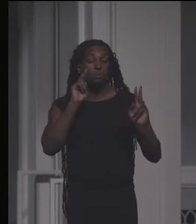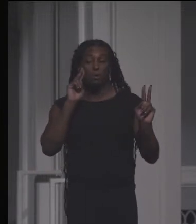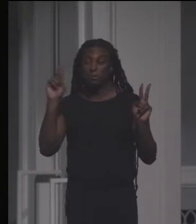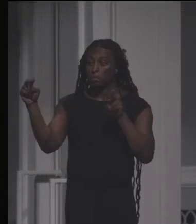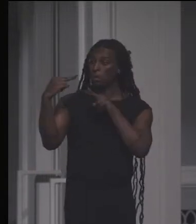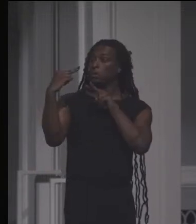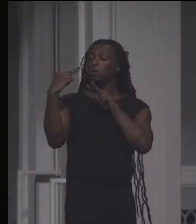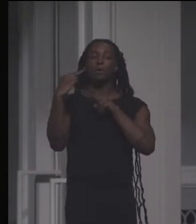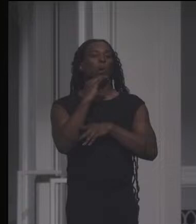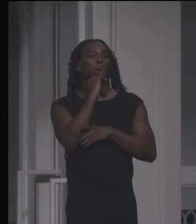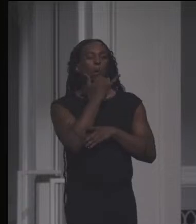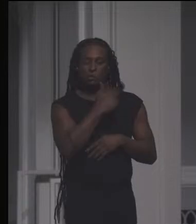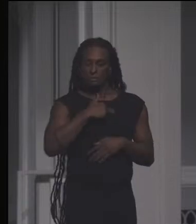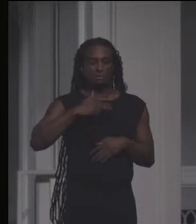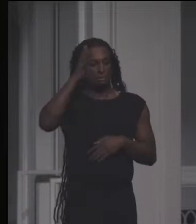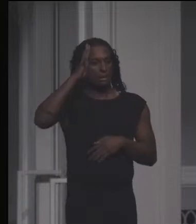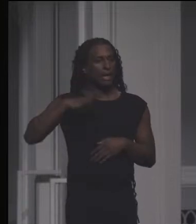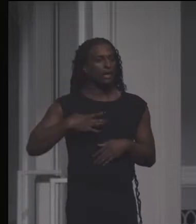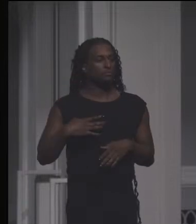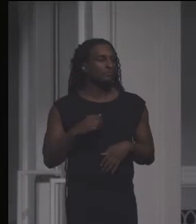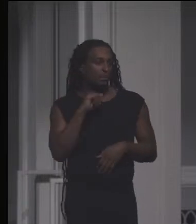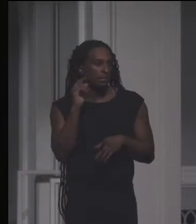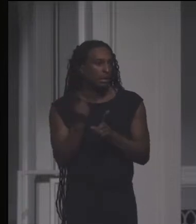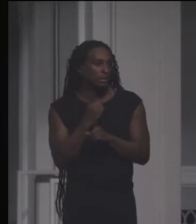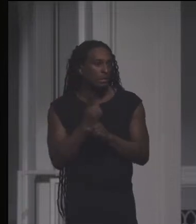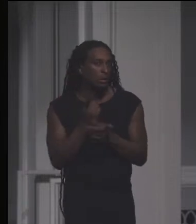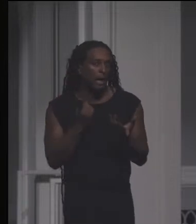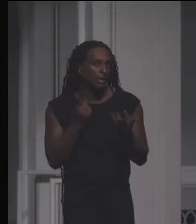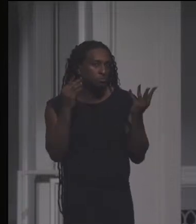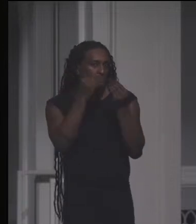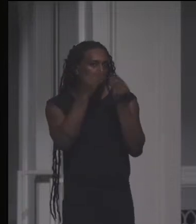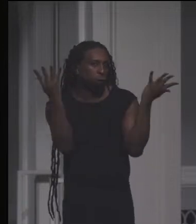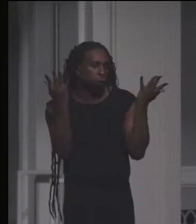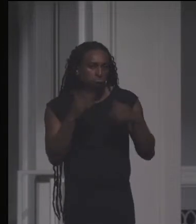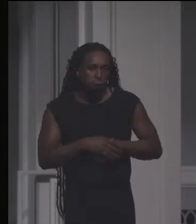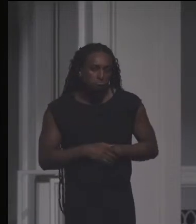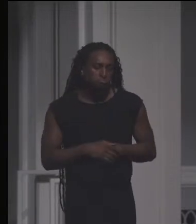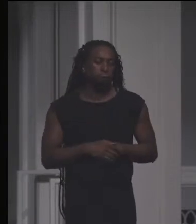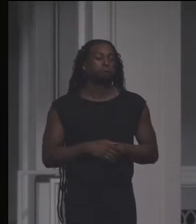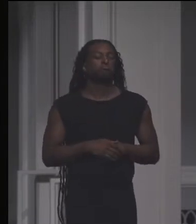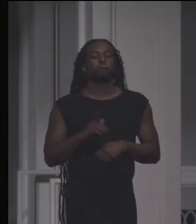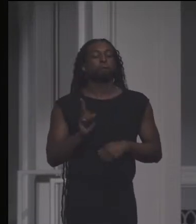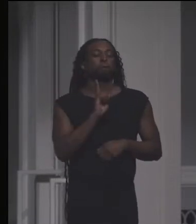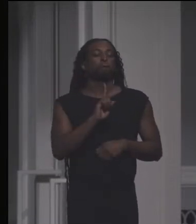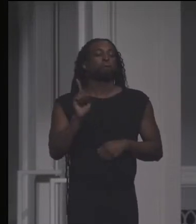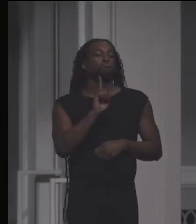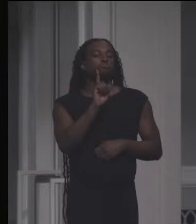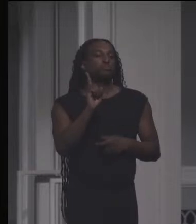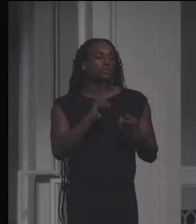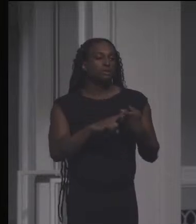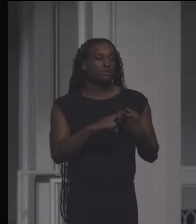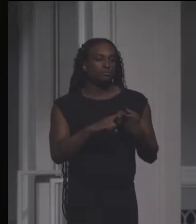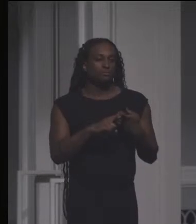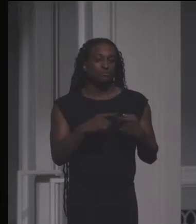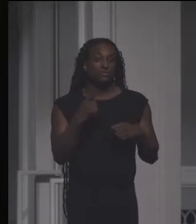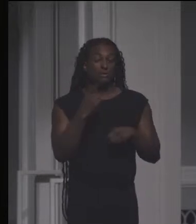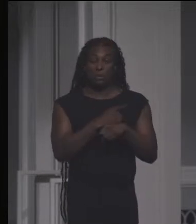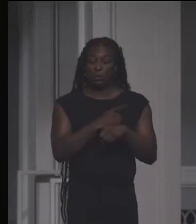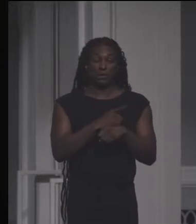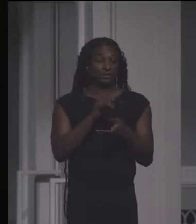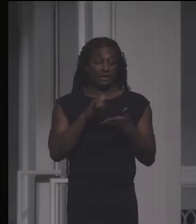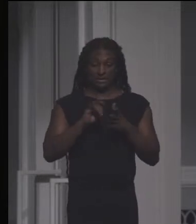bother to correct anyone because she really doesn't see what difference it makes. Until, one day it really